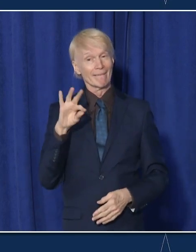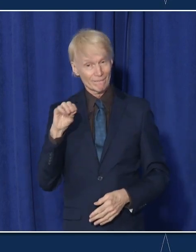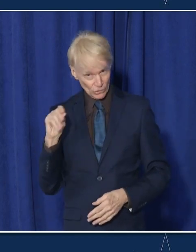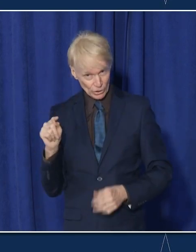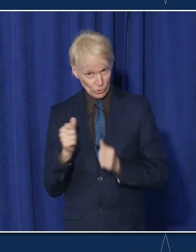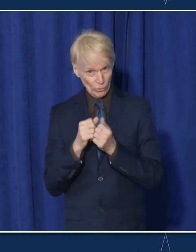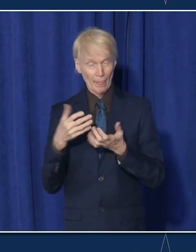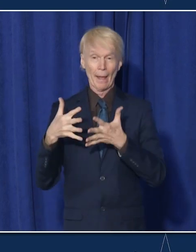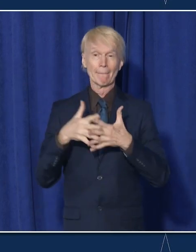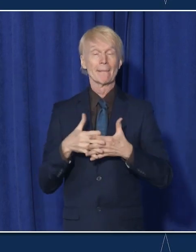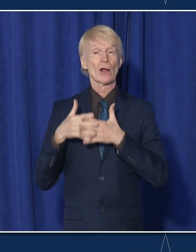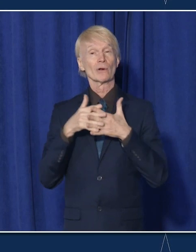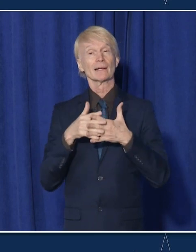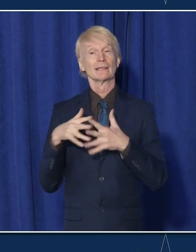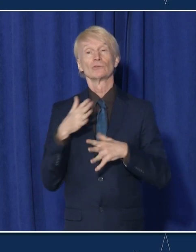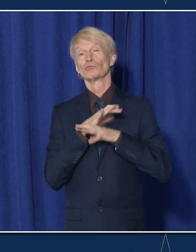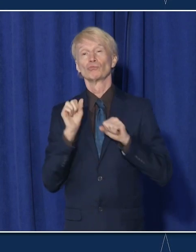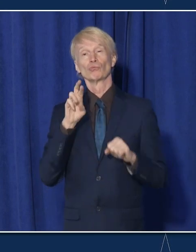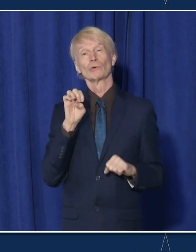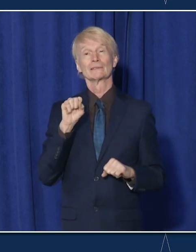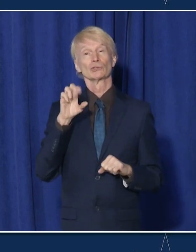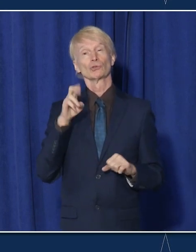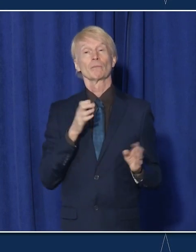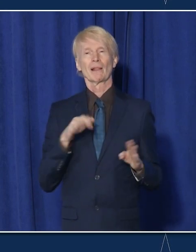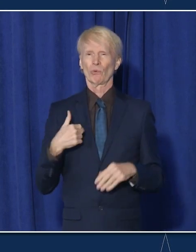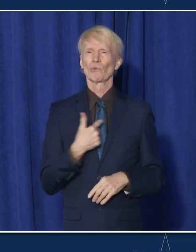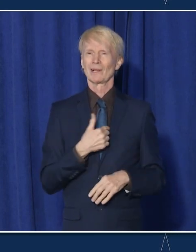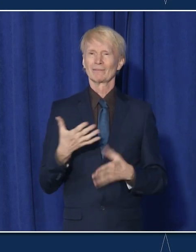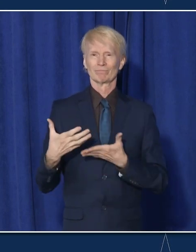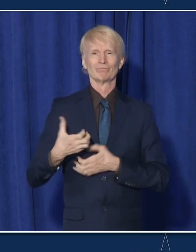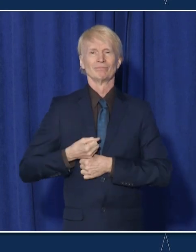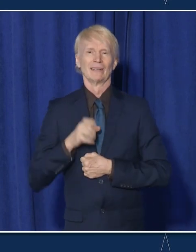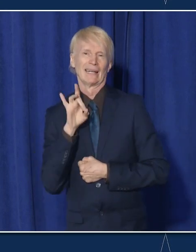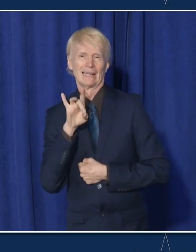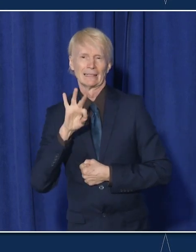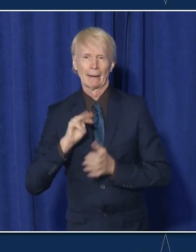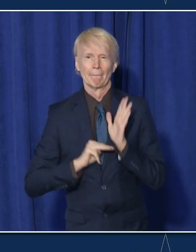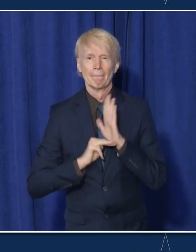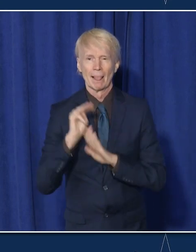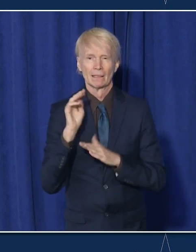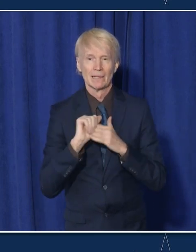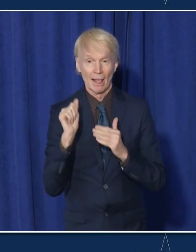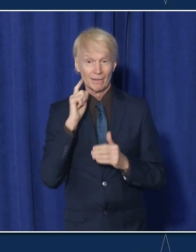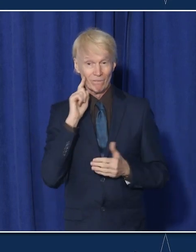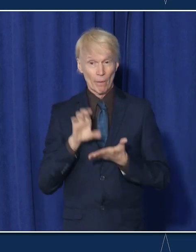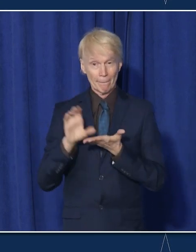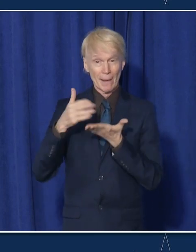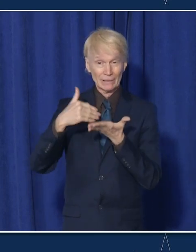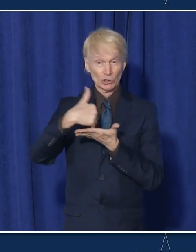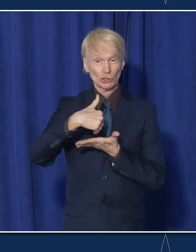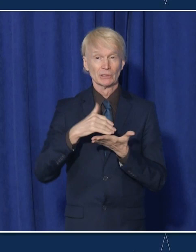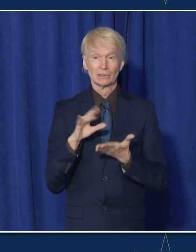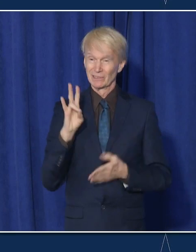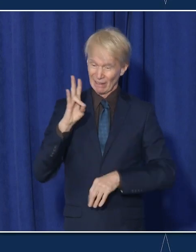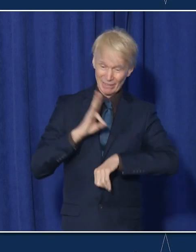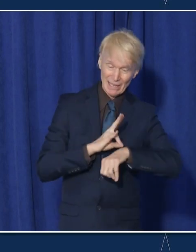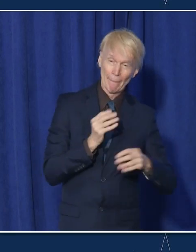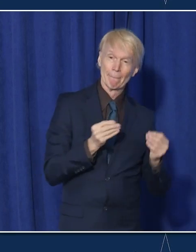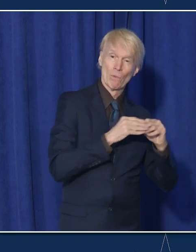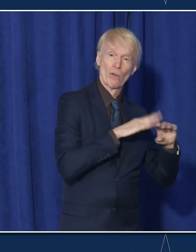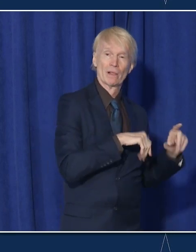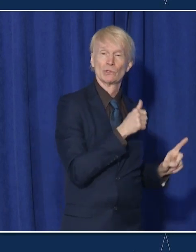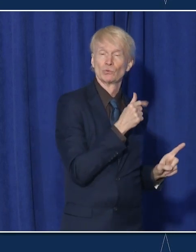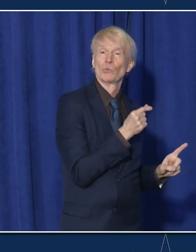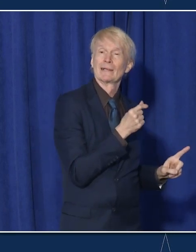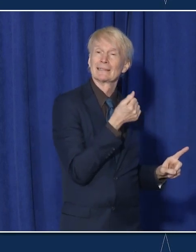Rescue Plan money as well. We have an $89 million budget this year for Chicago mental health. That's 7 times what we had in